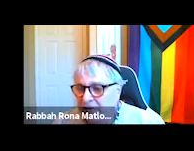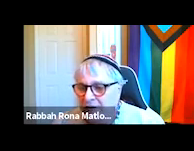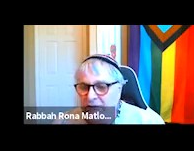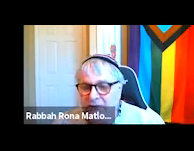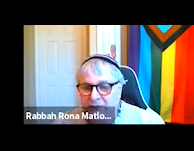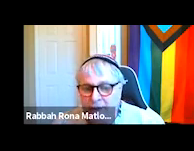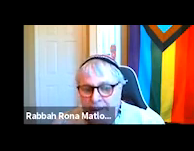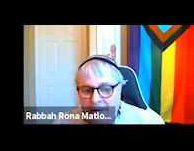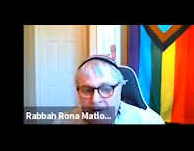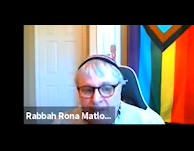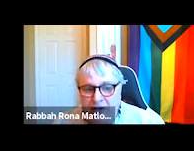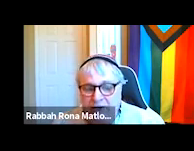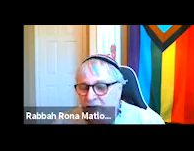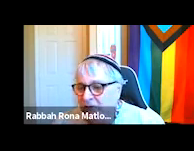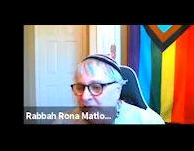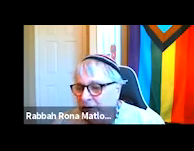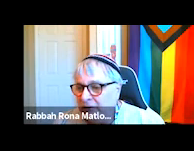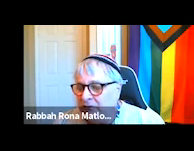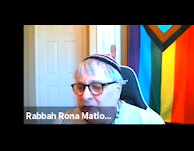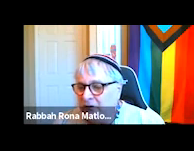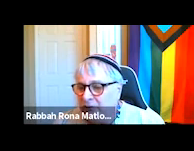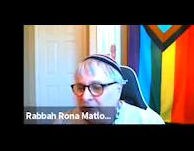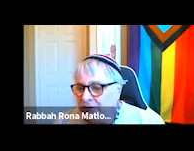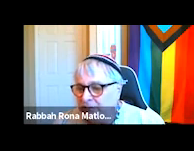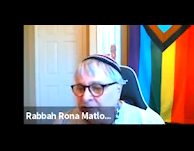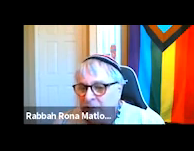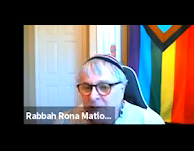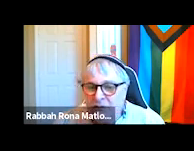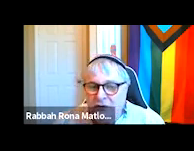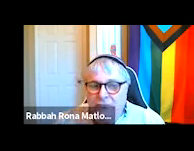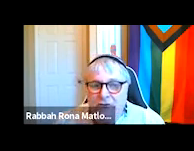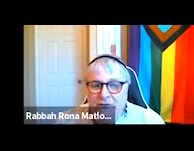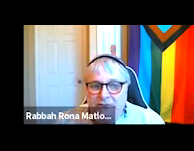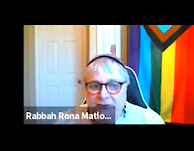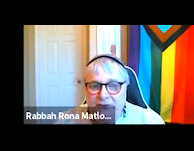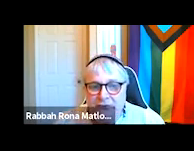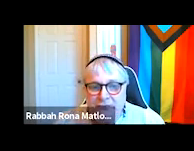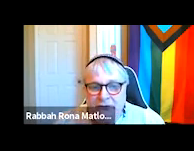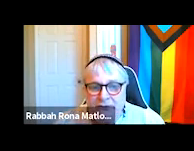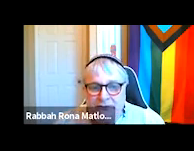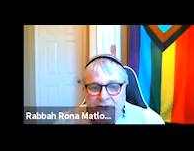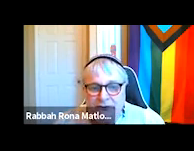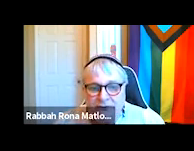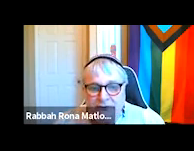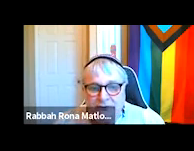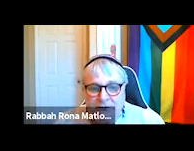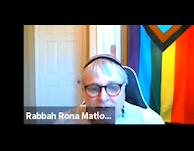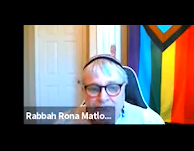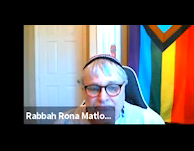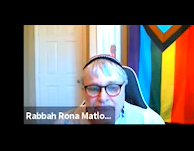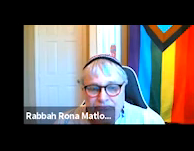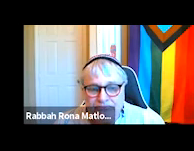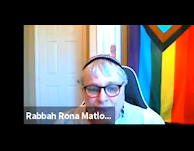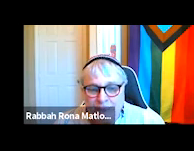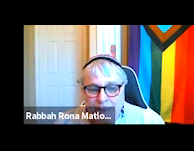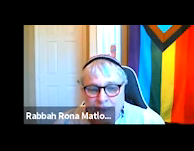poetic analysis, male and female is a merism. If we consider, for instance,